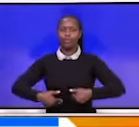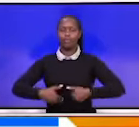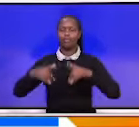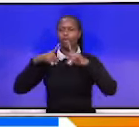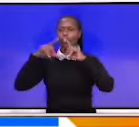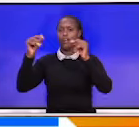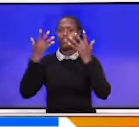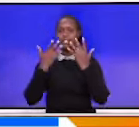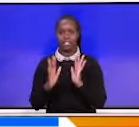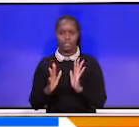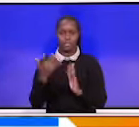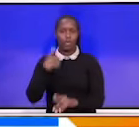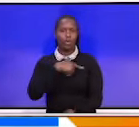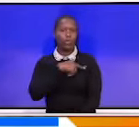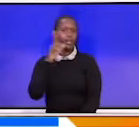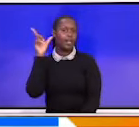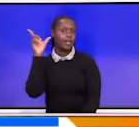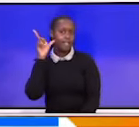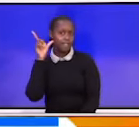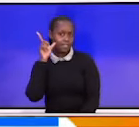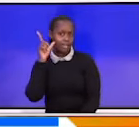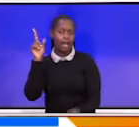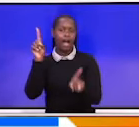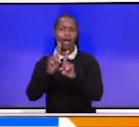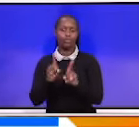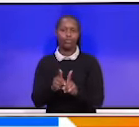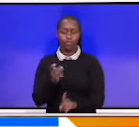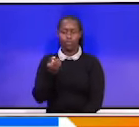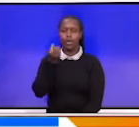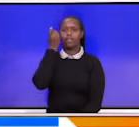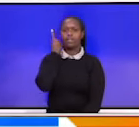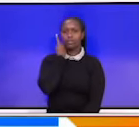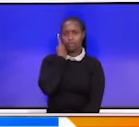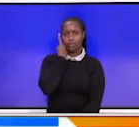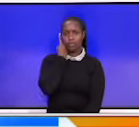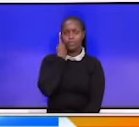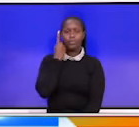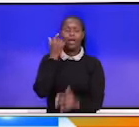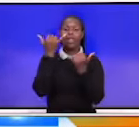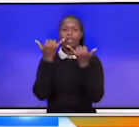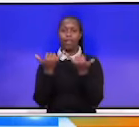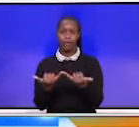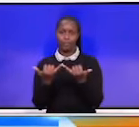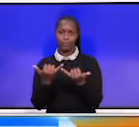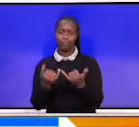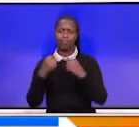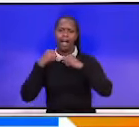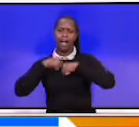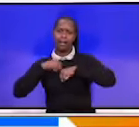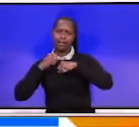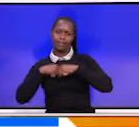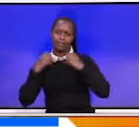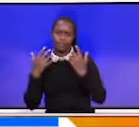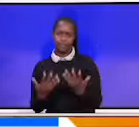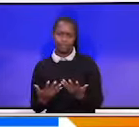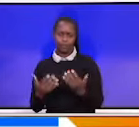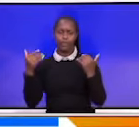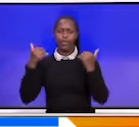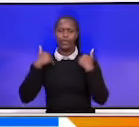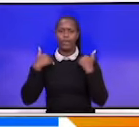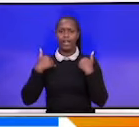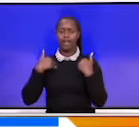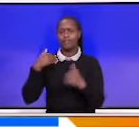we have reasoned, and we have heard. This fact, I agree that there is a